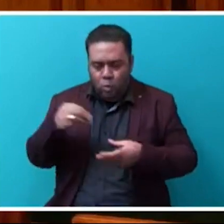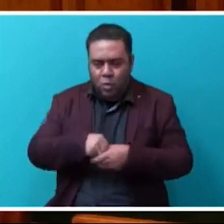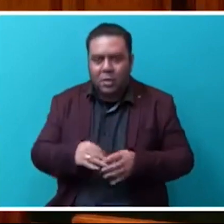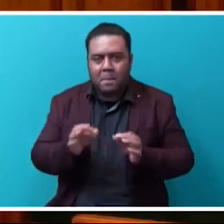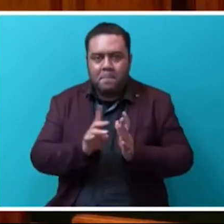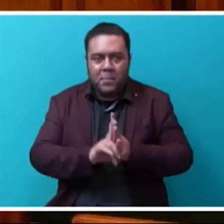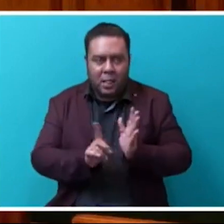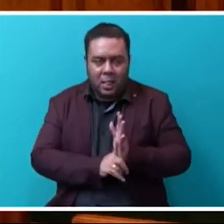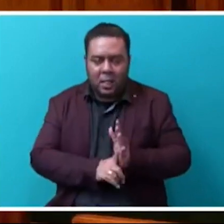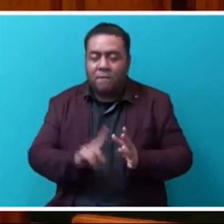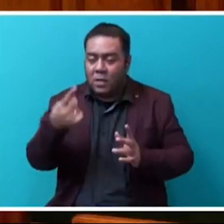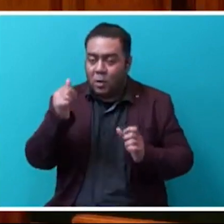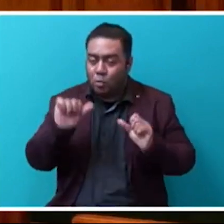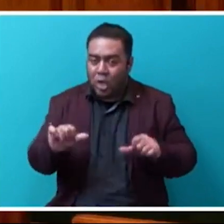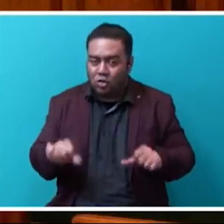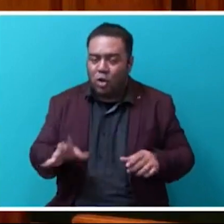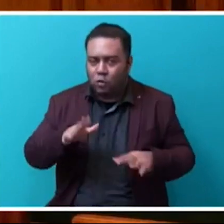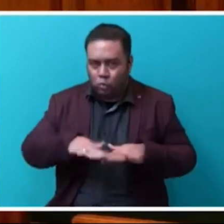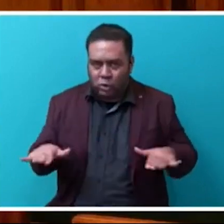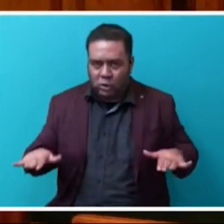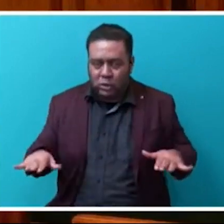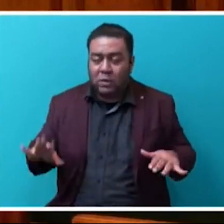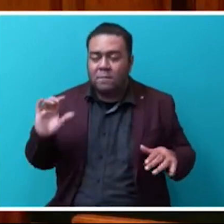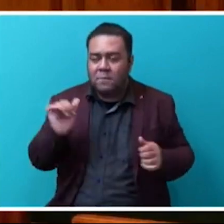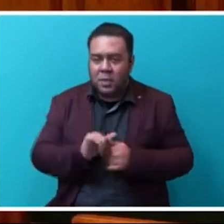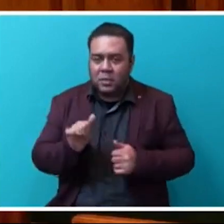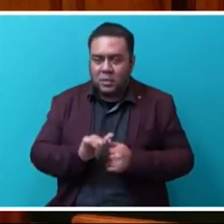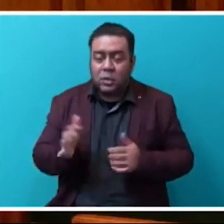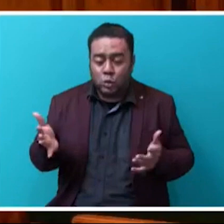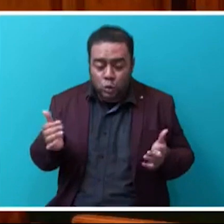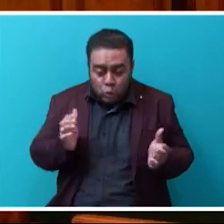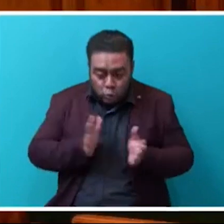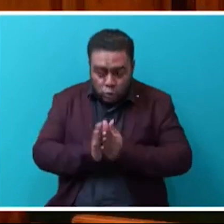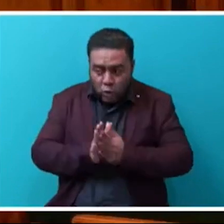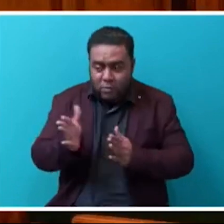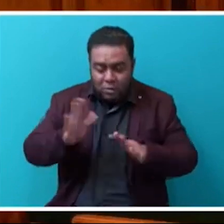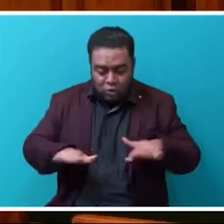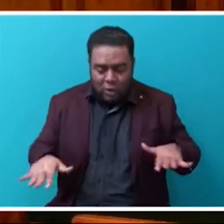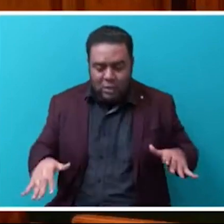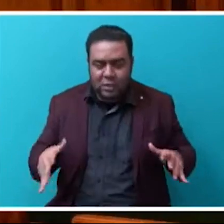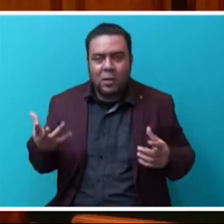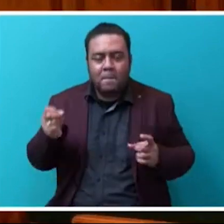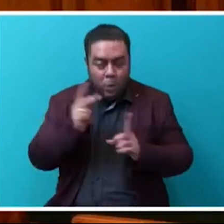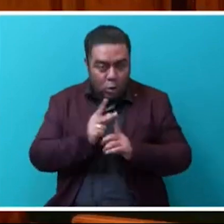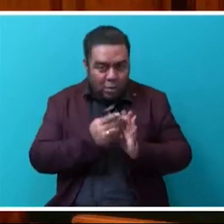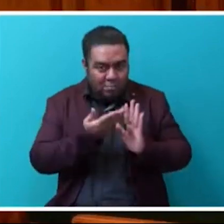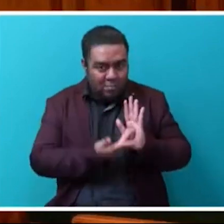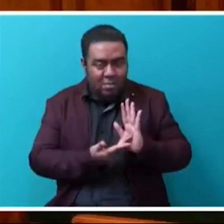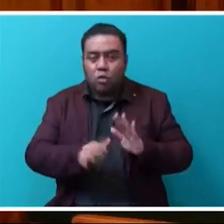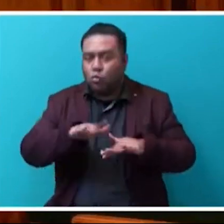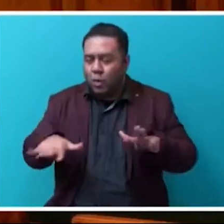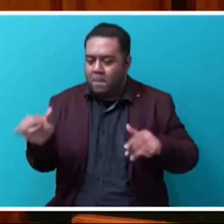First one is protection of children. The best interest of the child are prioritized. The children